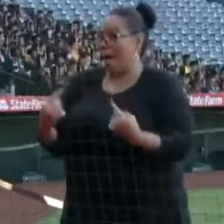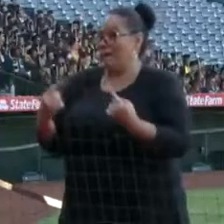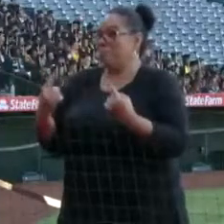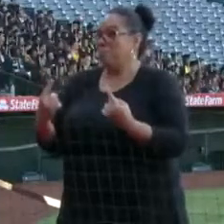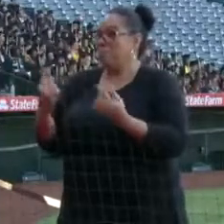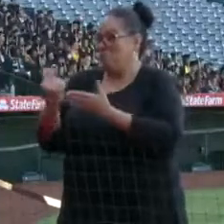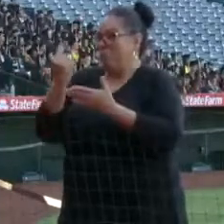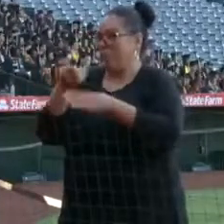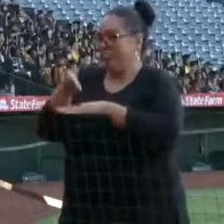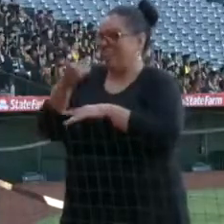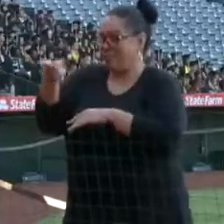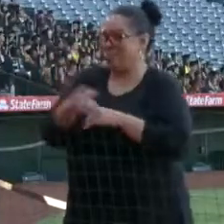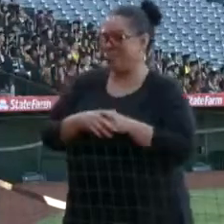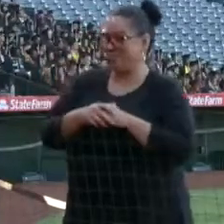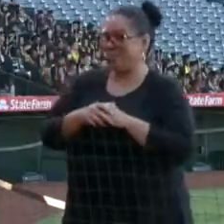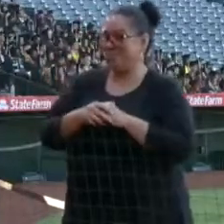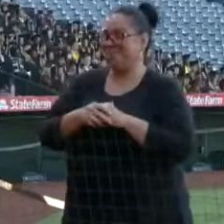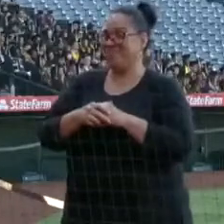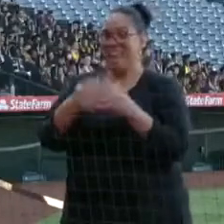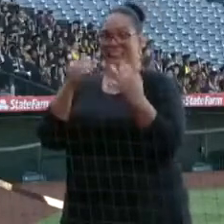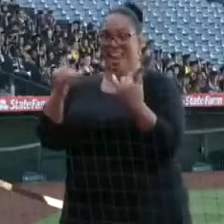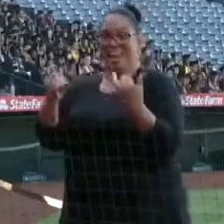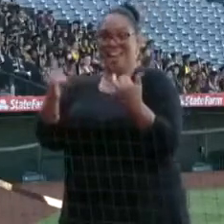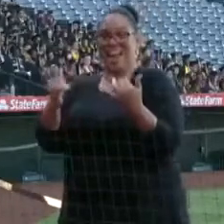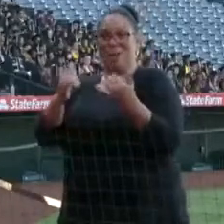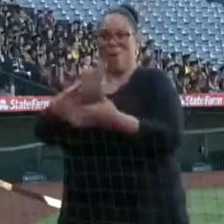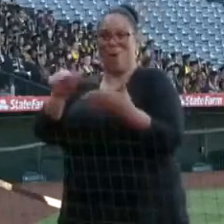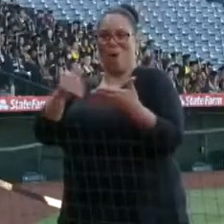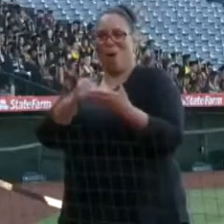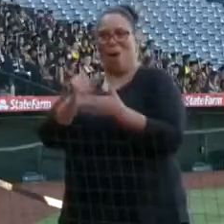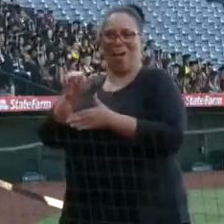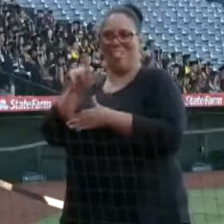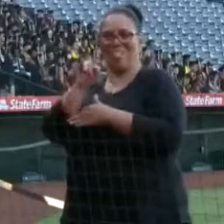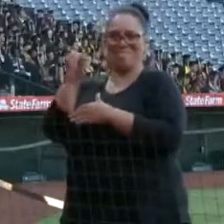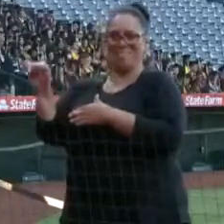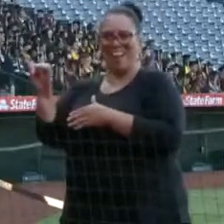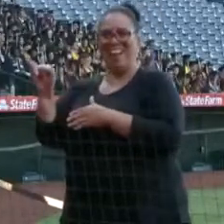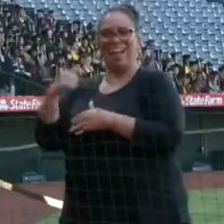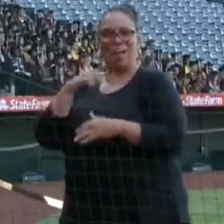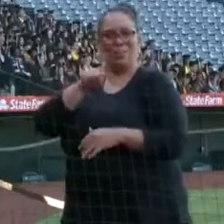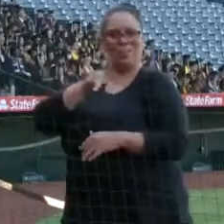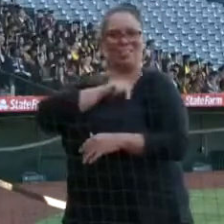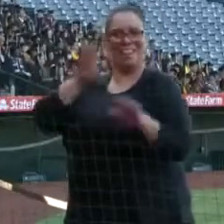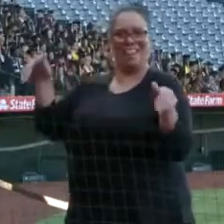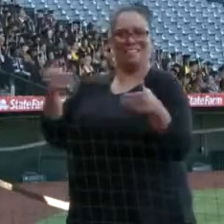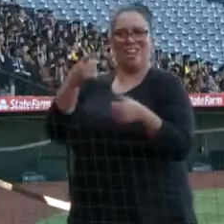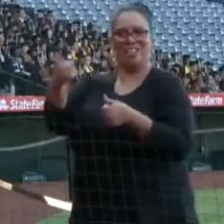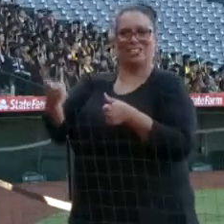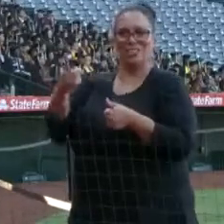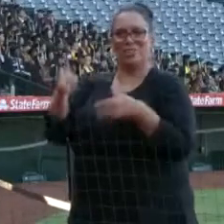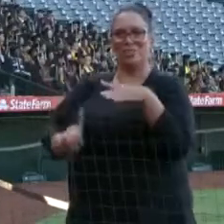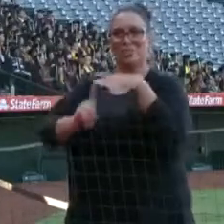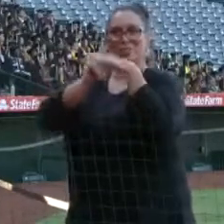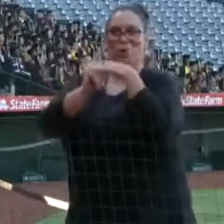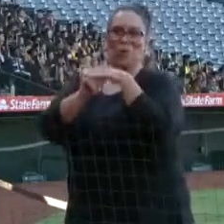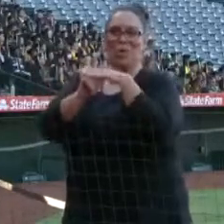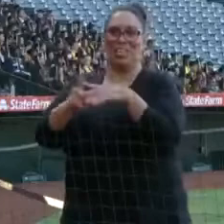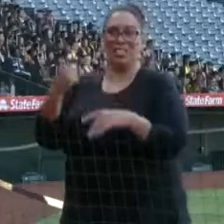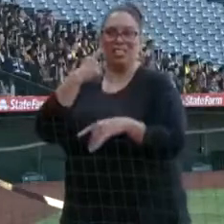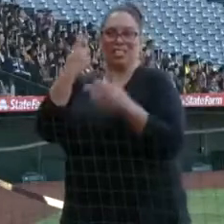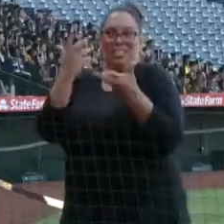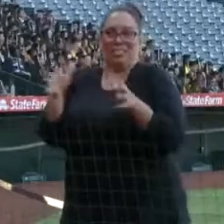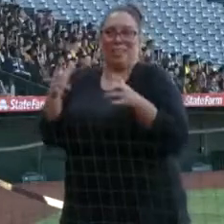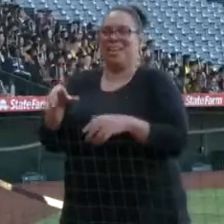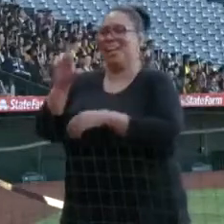you. Now that you are all alumni, I personally invite you to stop by the just completed